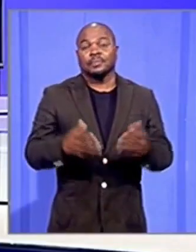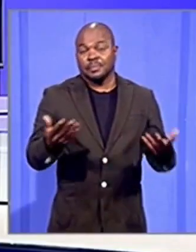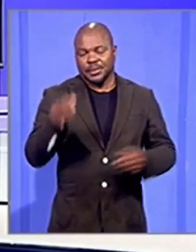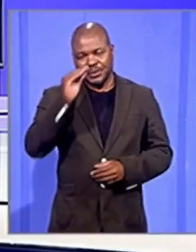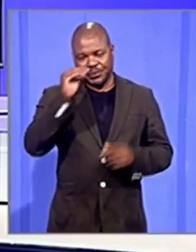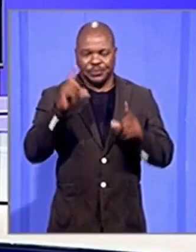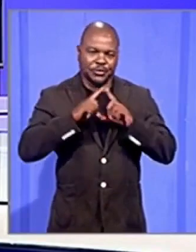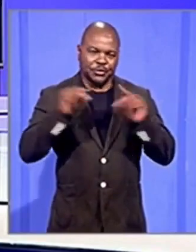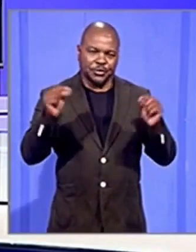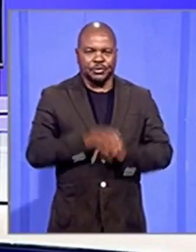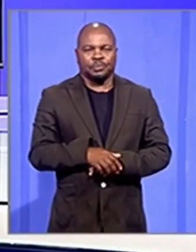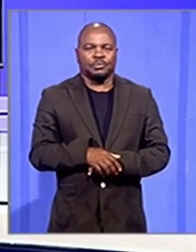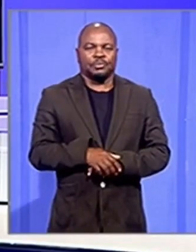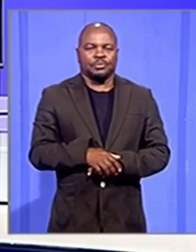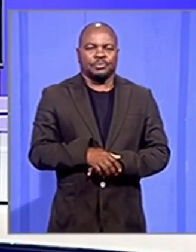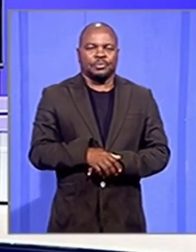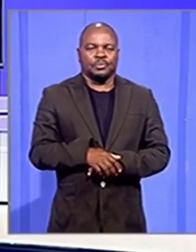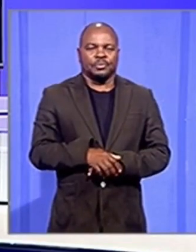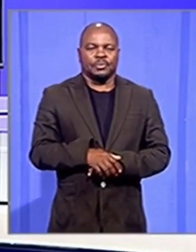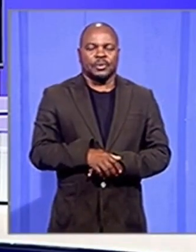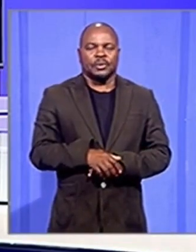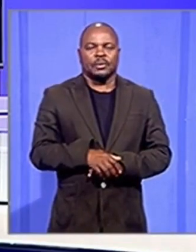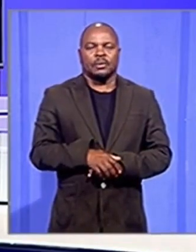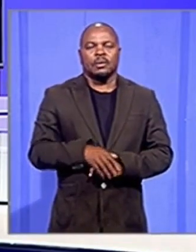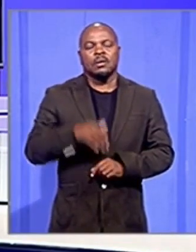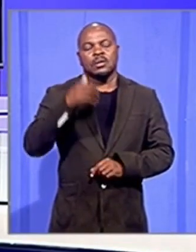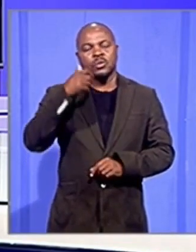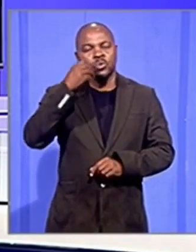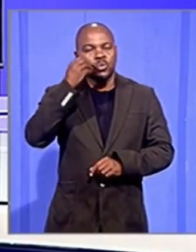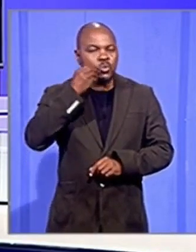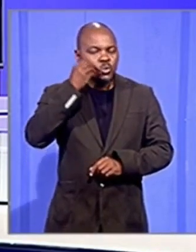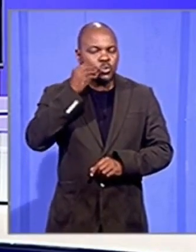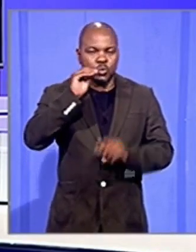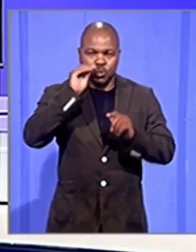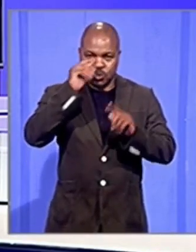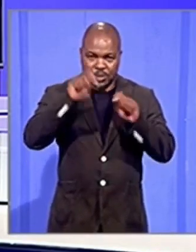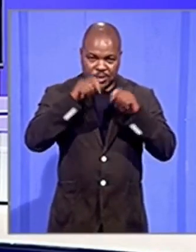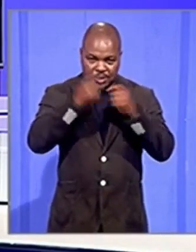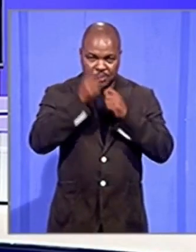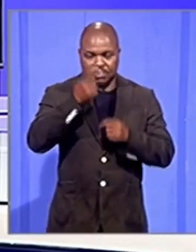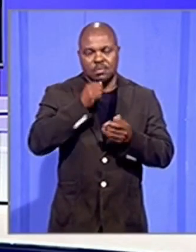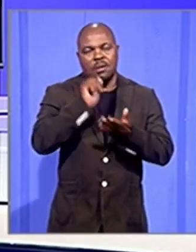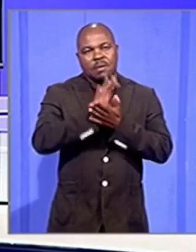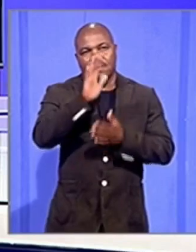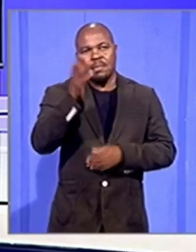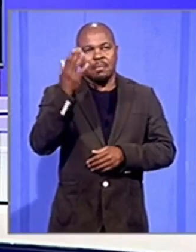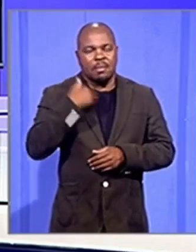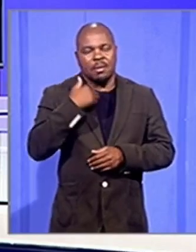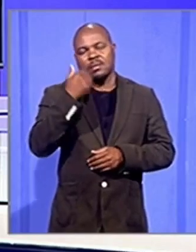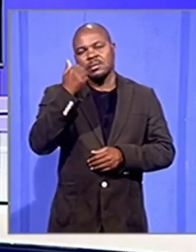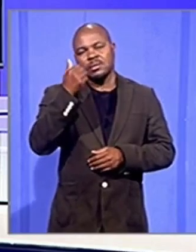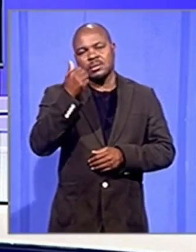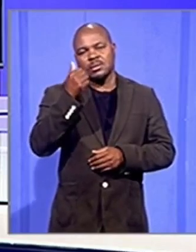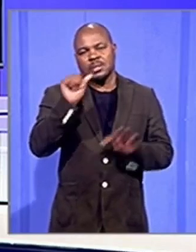Bagešo ditaba tša rena di felela mo, ba sehlopha sa Sesotho ba tla lefa tšona ka kotara go tšwa go iri ya